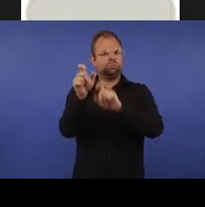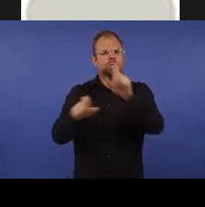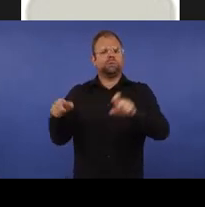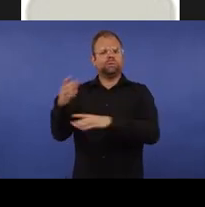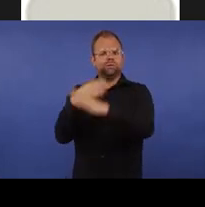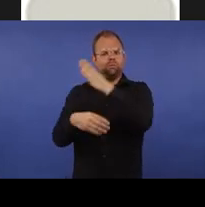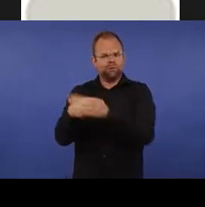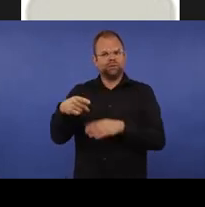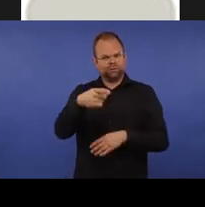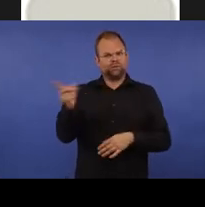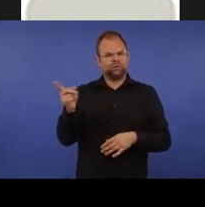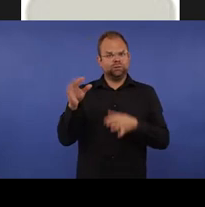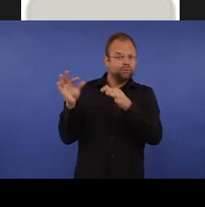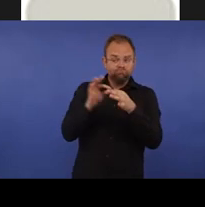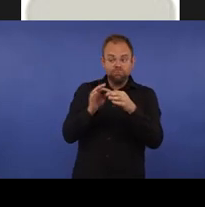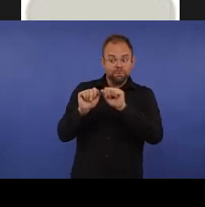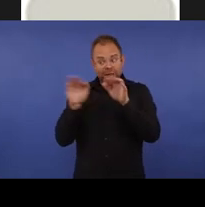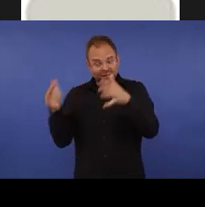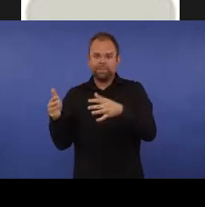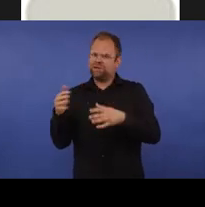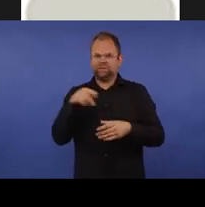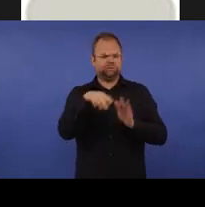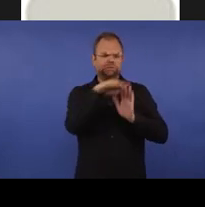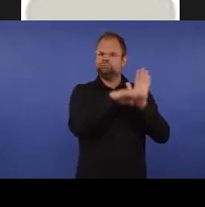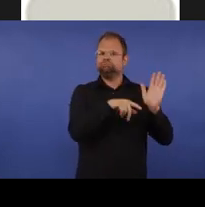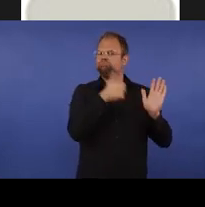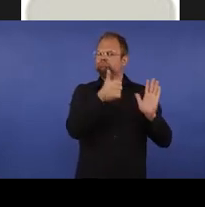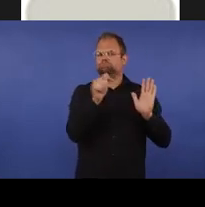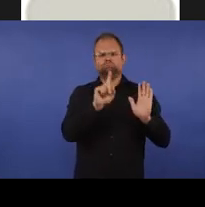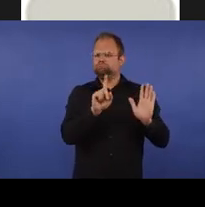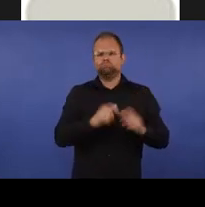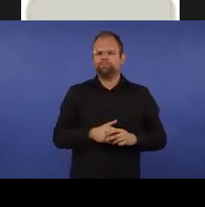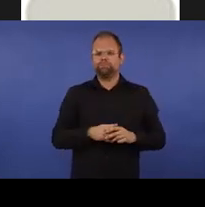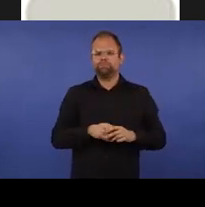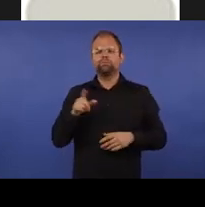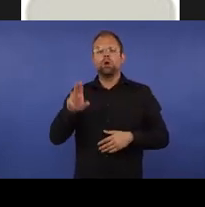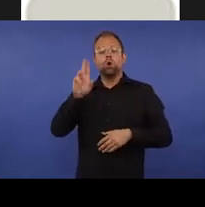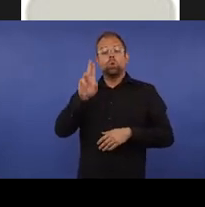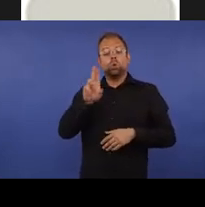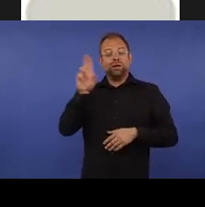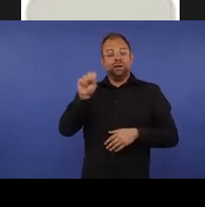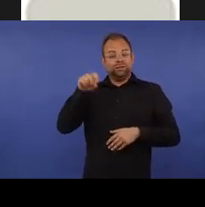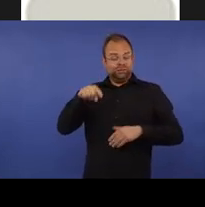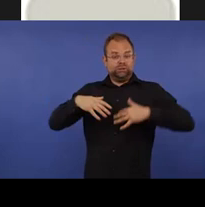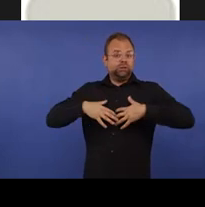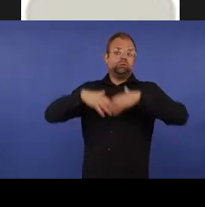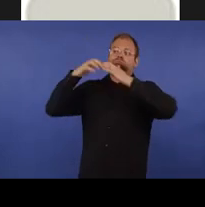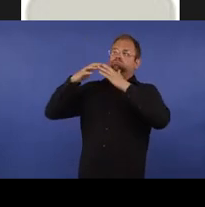kind of not like the federal government can't say you need to do this when states